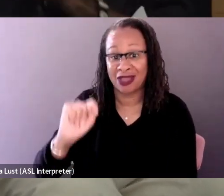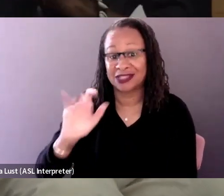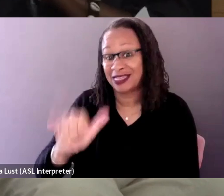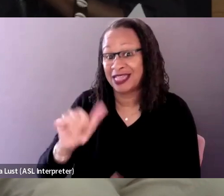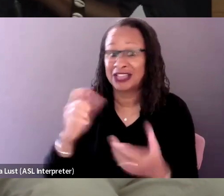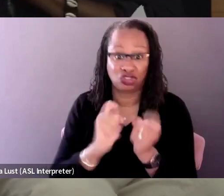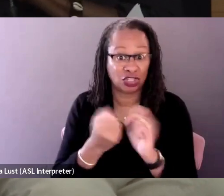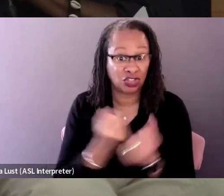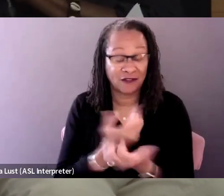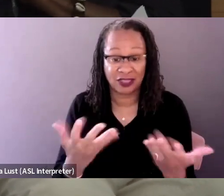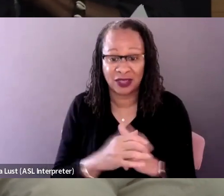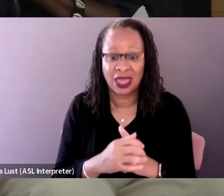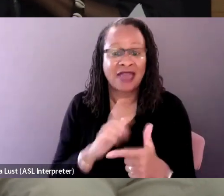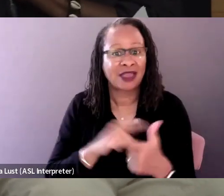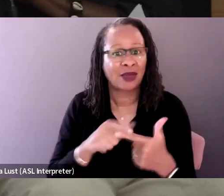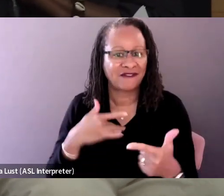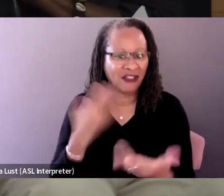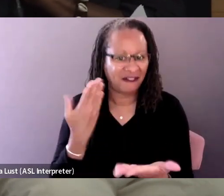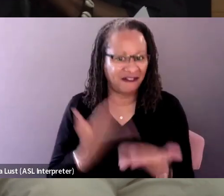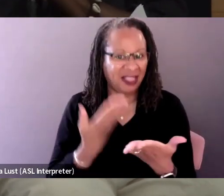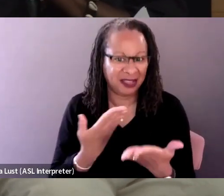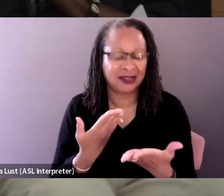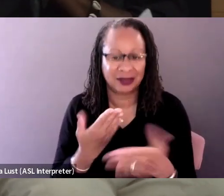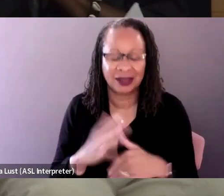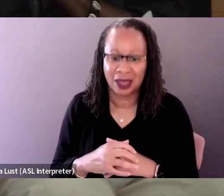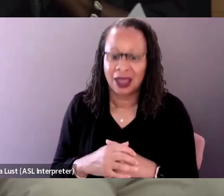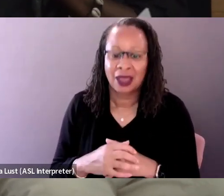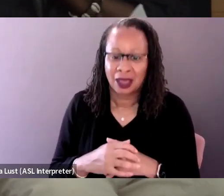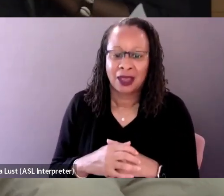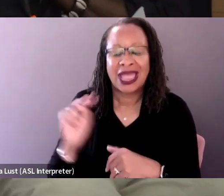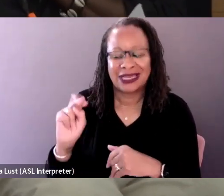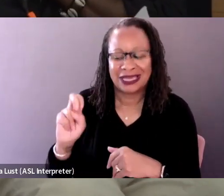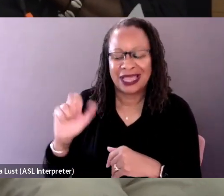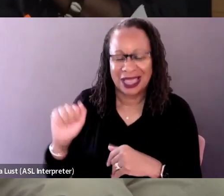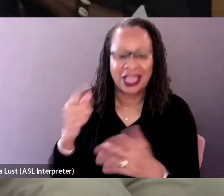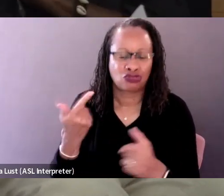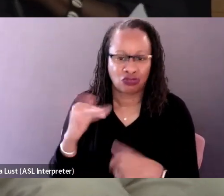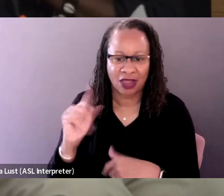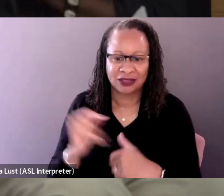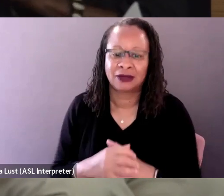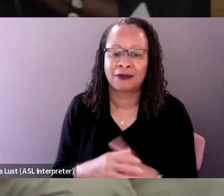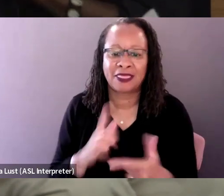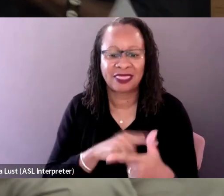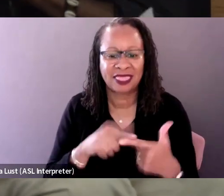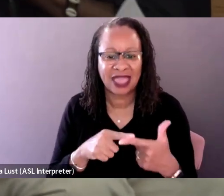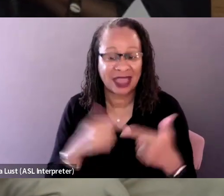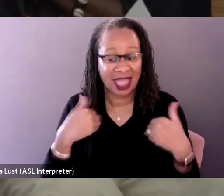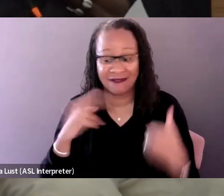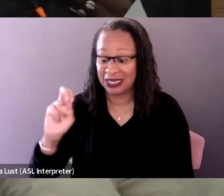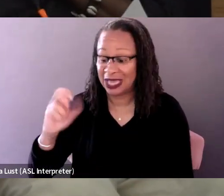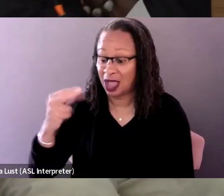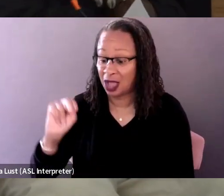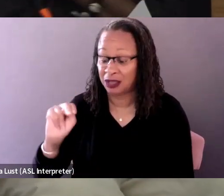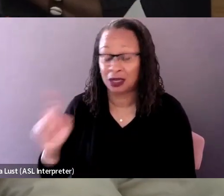felt valid and we could run, you know, wild and make the film. And then we still had to look for money. But then having Neon come in, was it, talk about it,